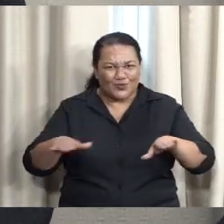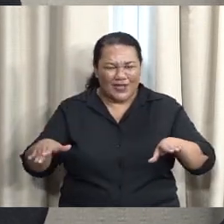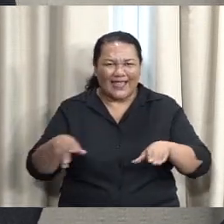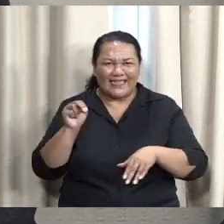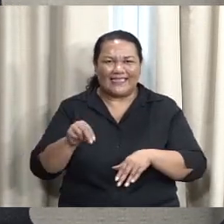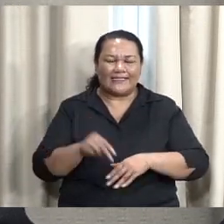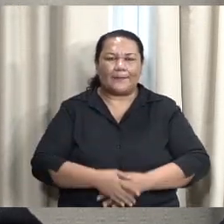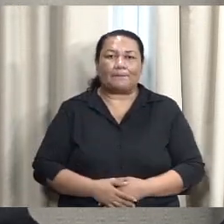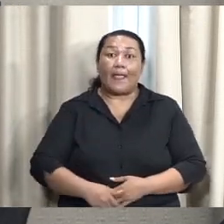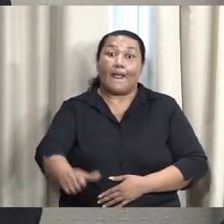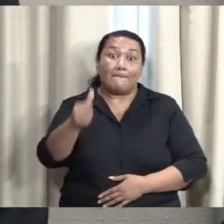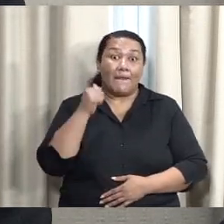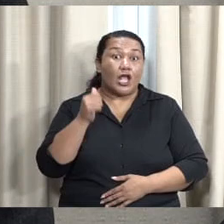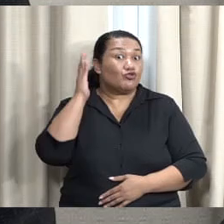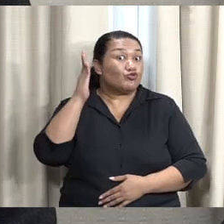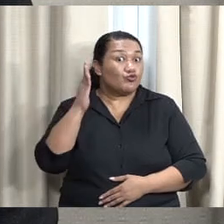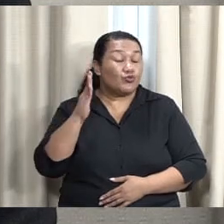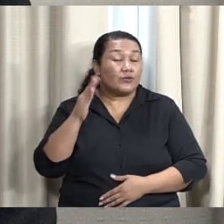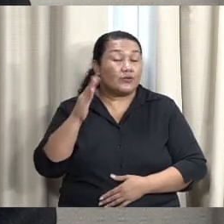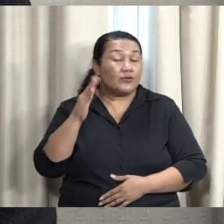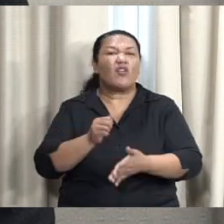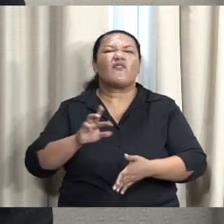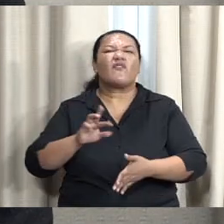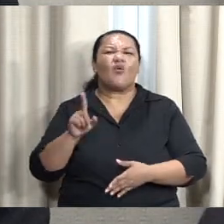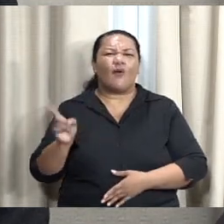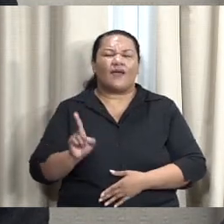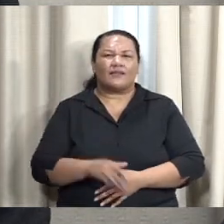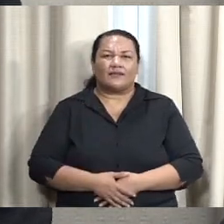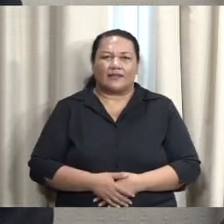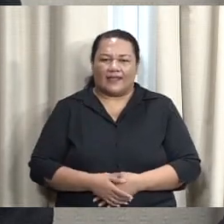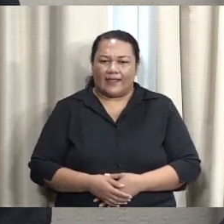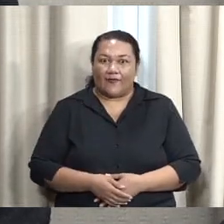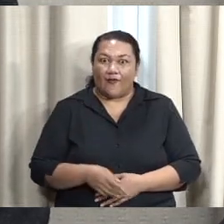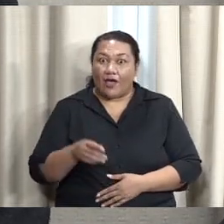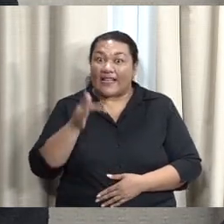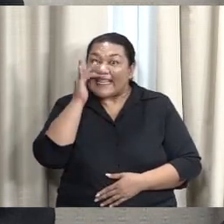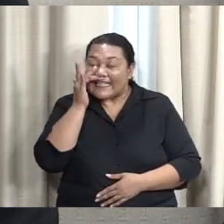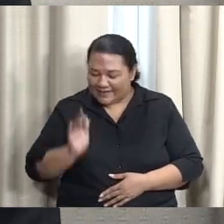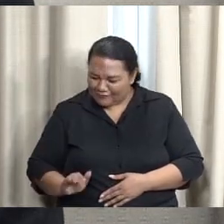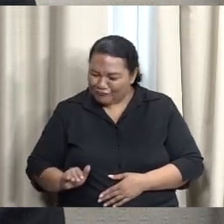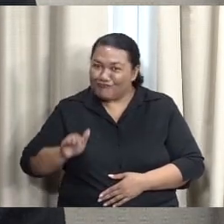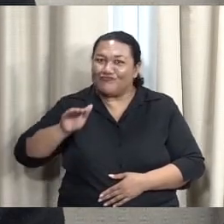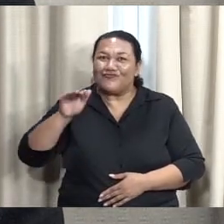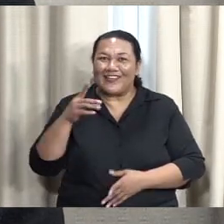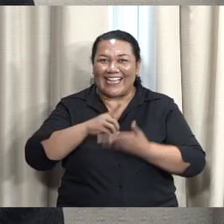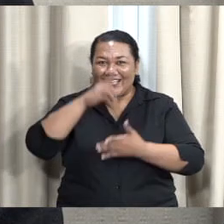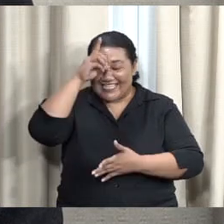The back to school support is for early childhood education